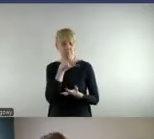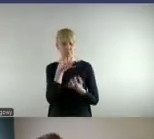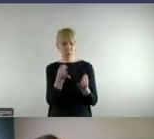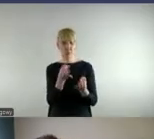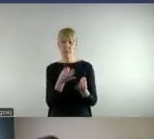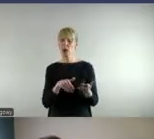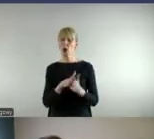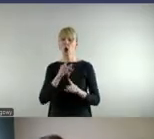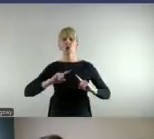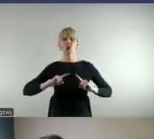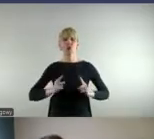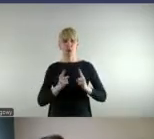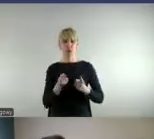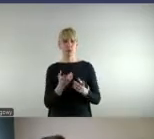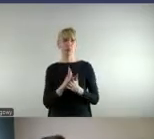course.